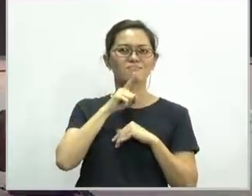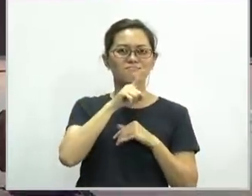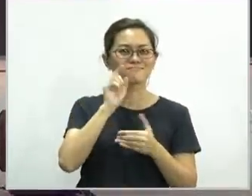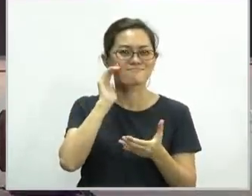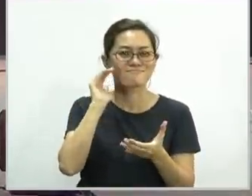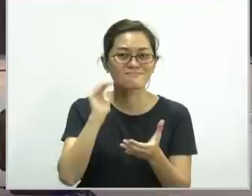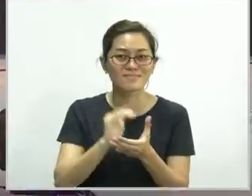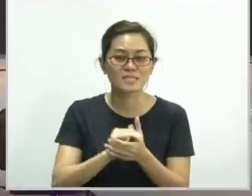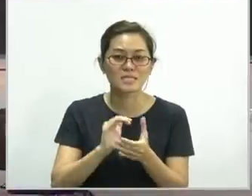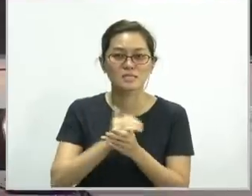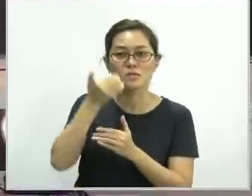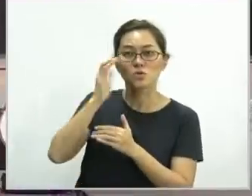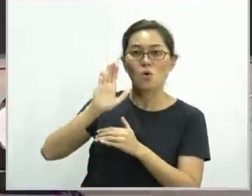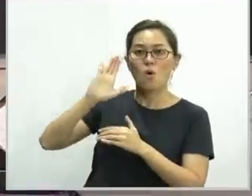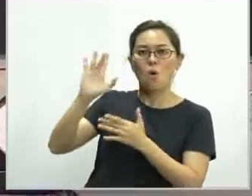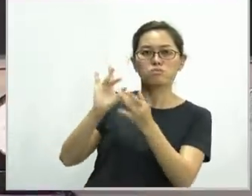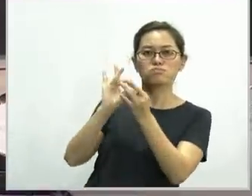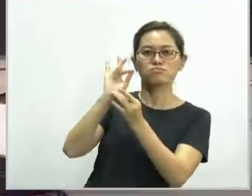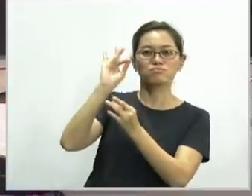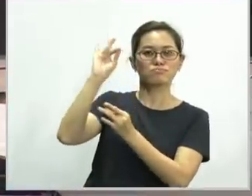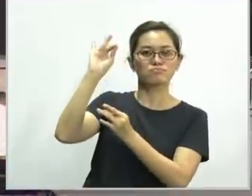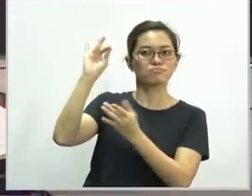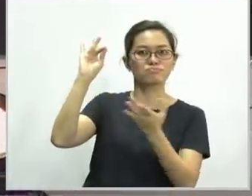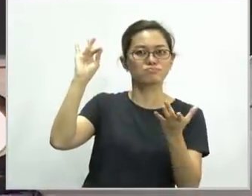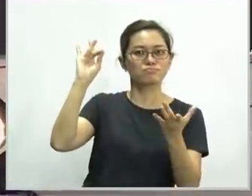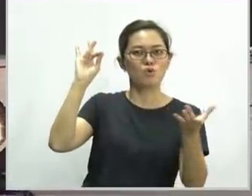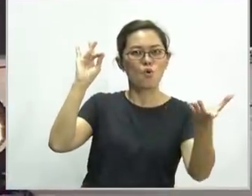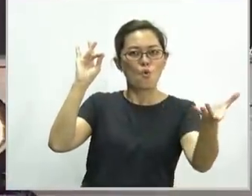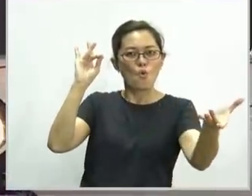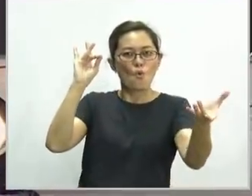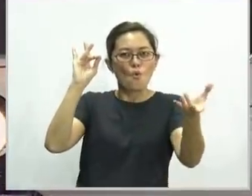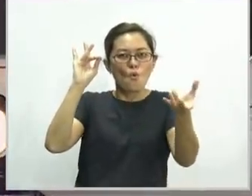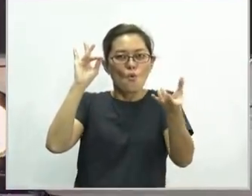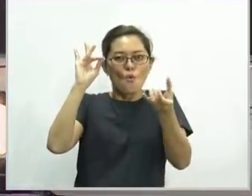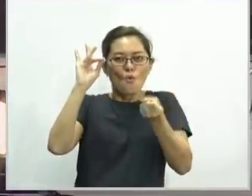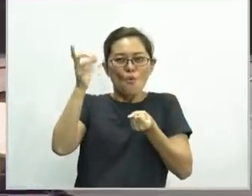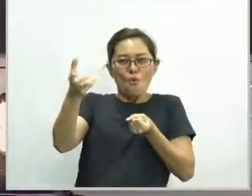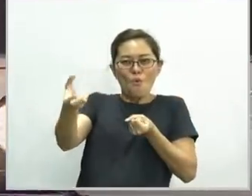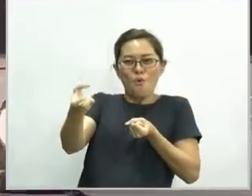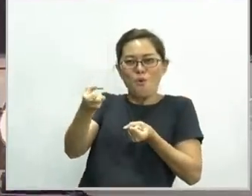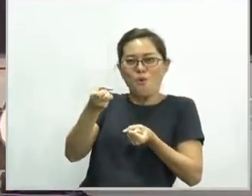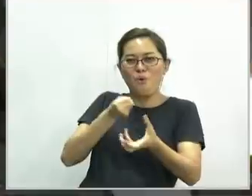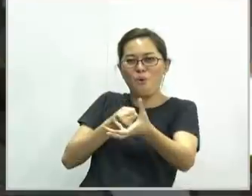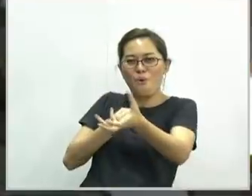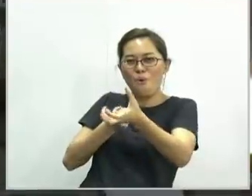the Spirit of God drew you from all four corners of Singapore